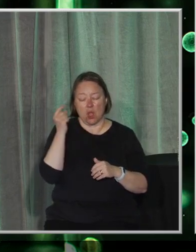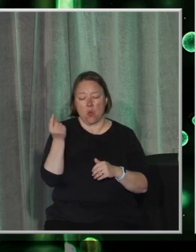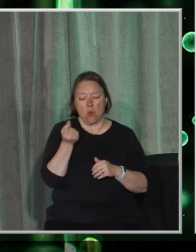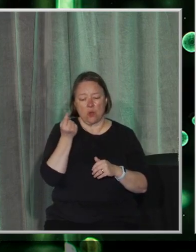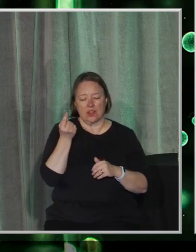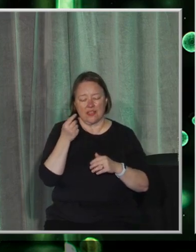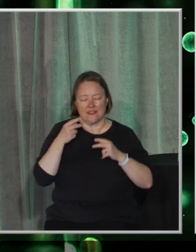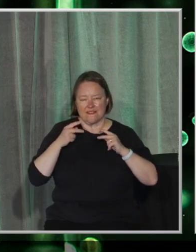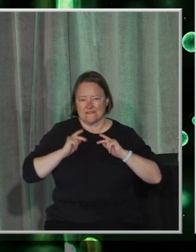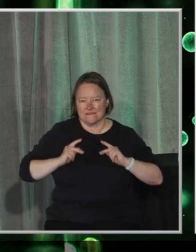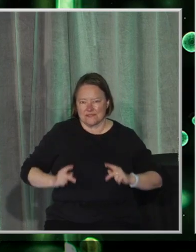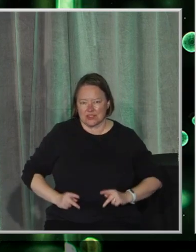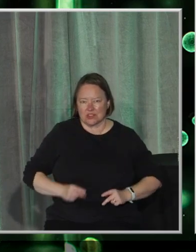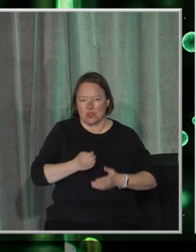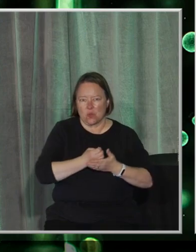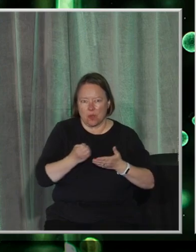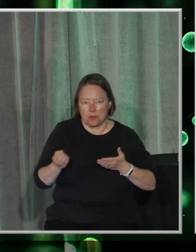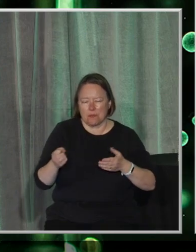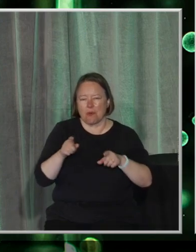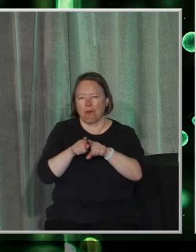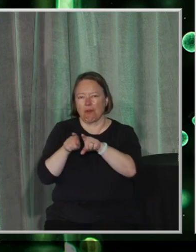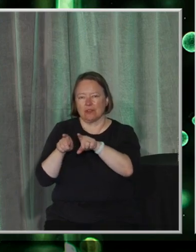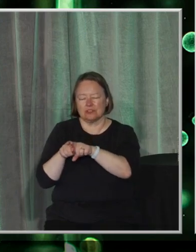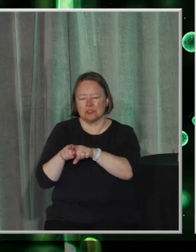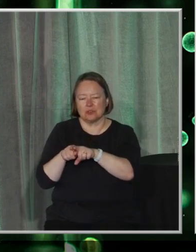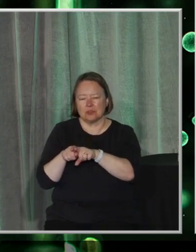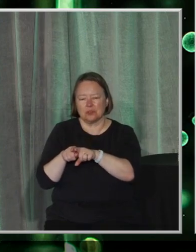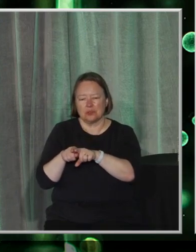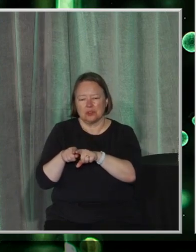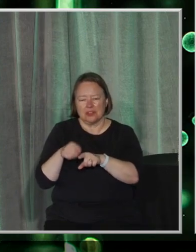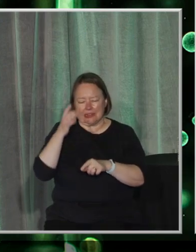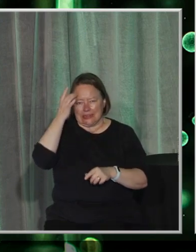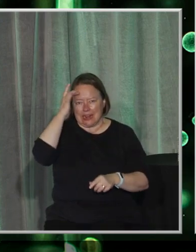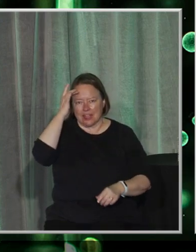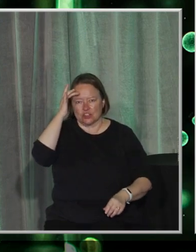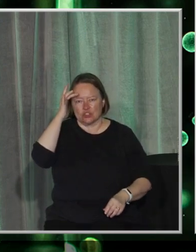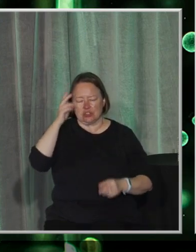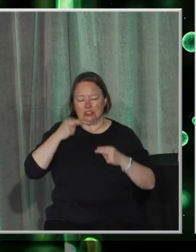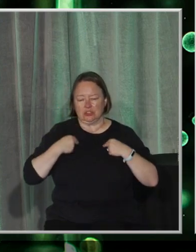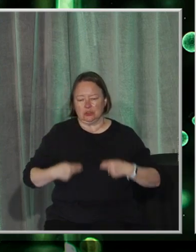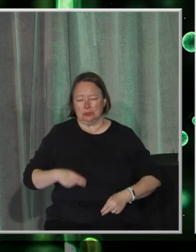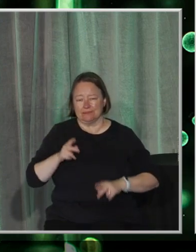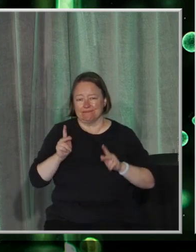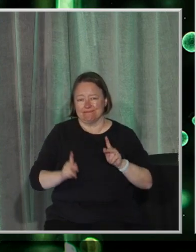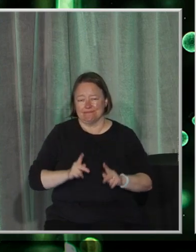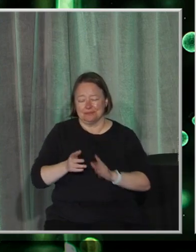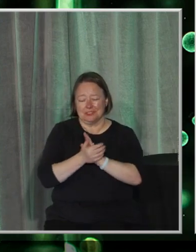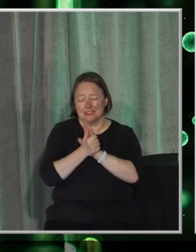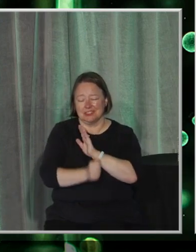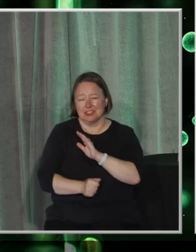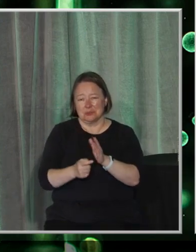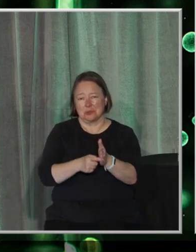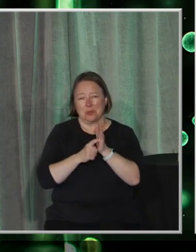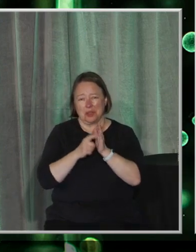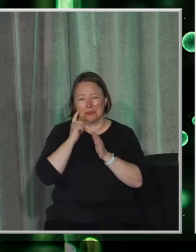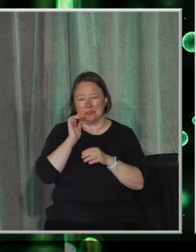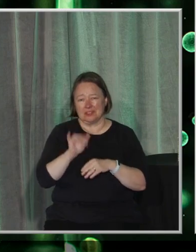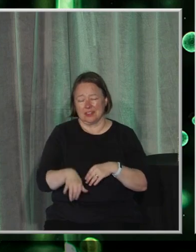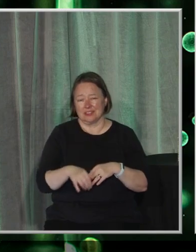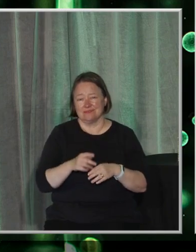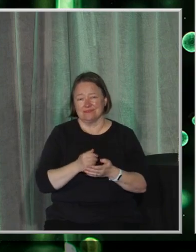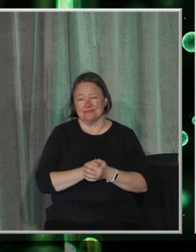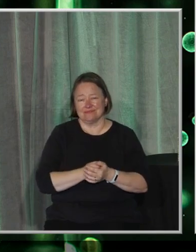the physical equipment but also the intellectual and the human skill that will be required.